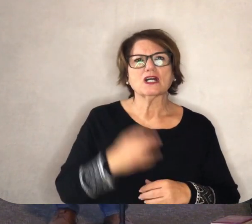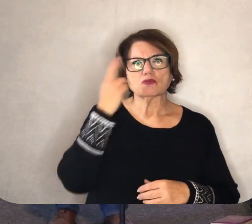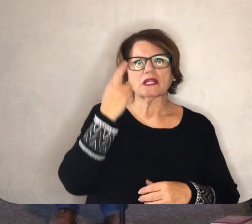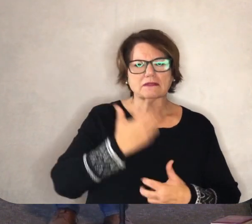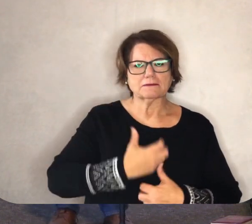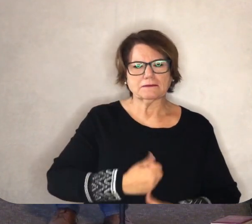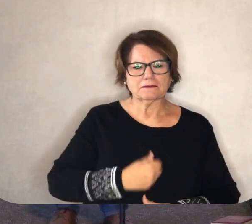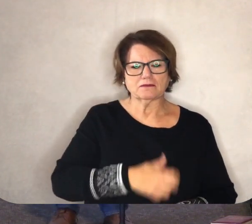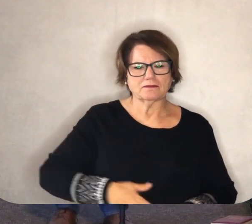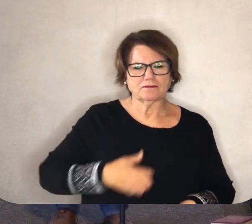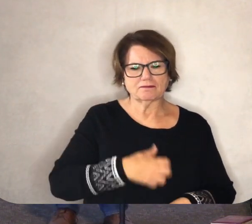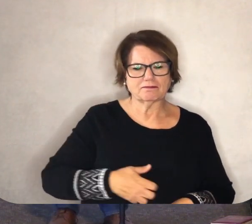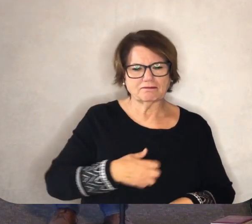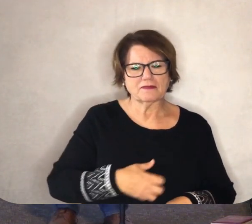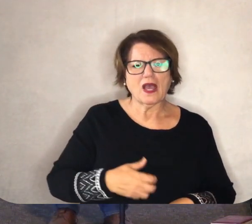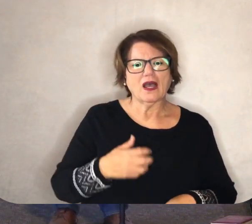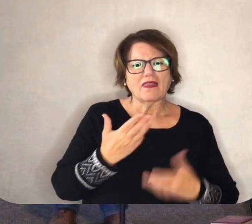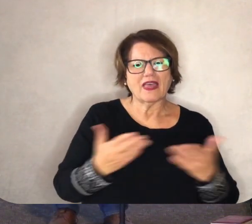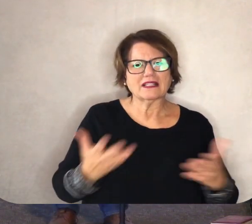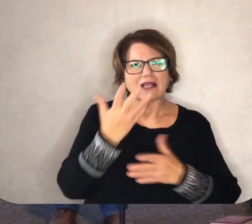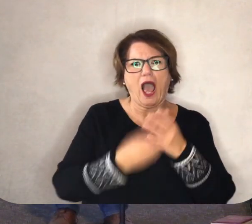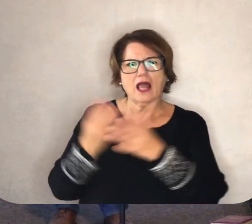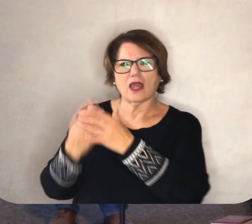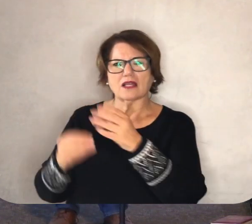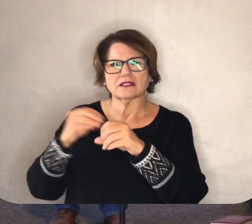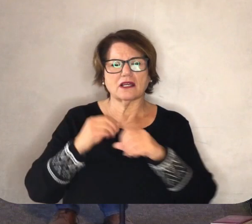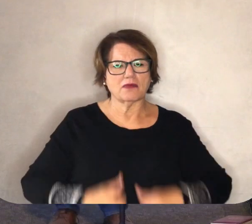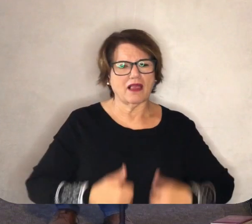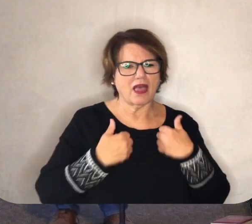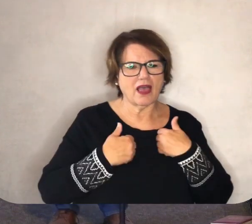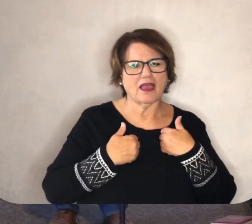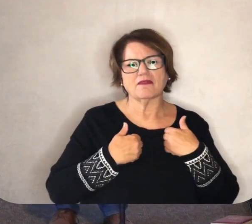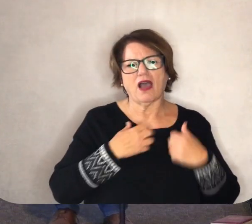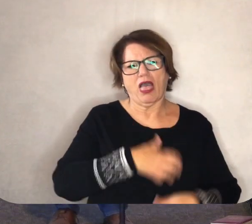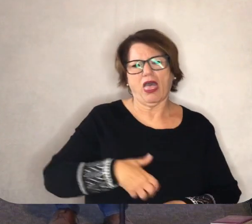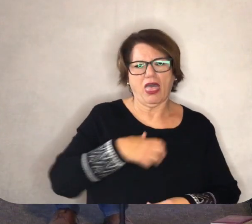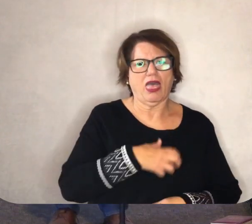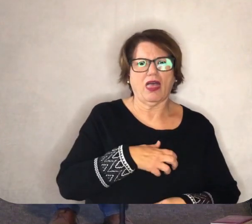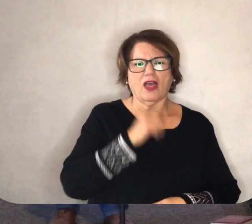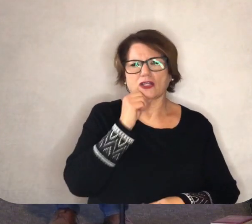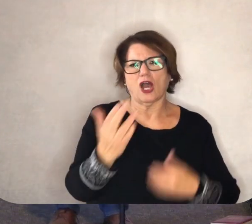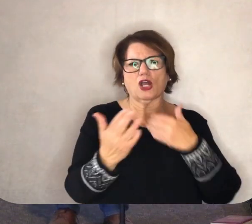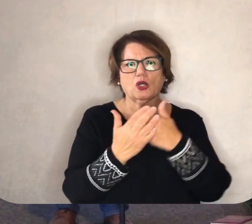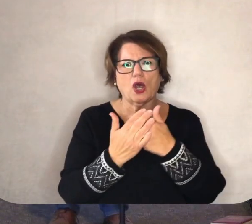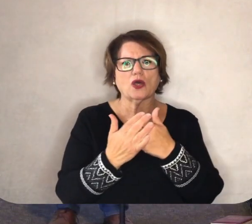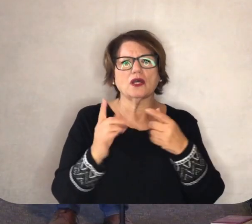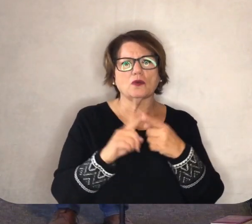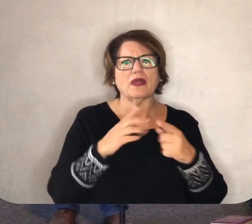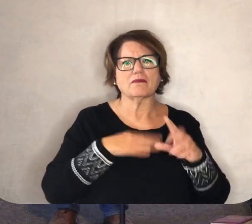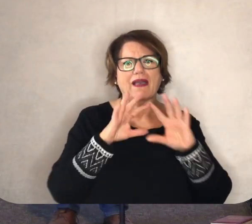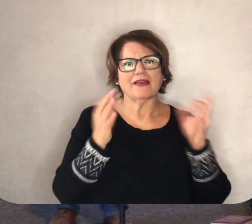the losses in my own life. I resented not being able to be up close and personal with my